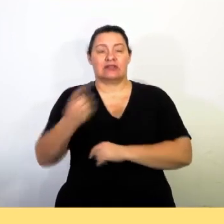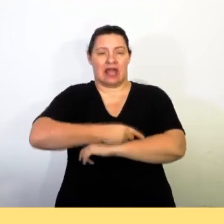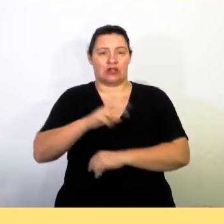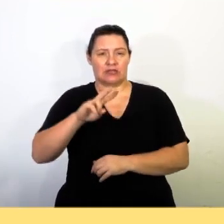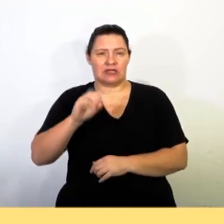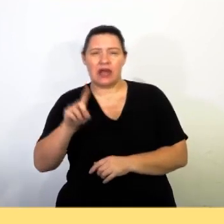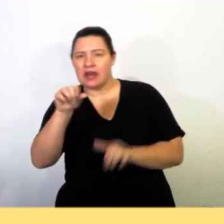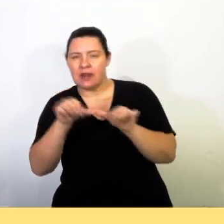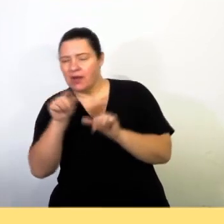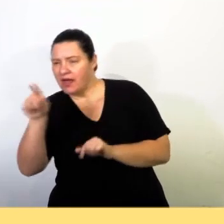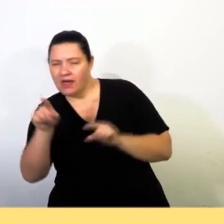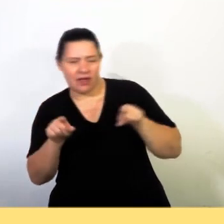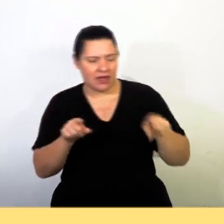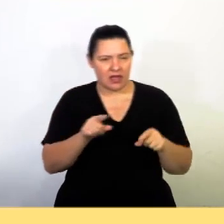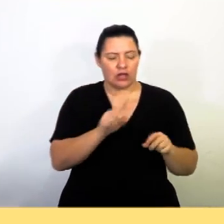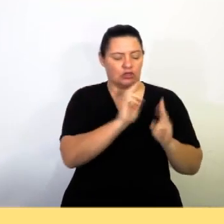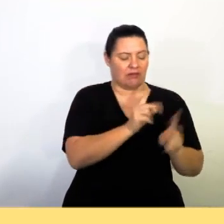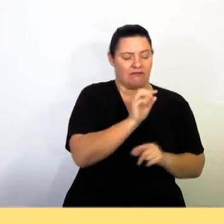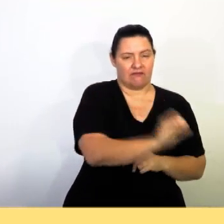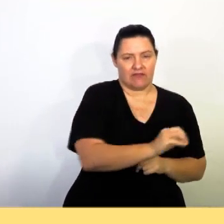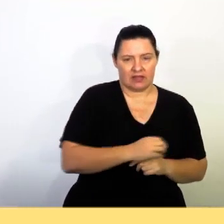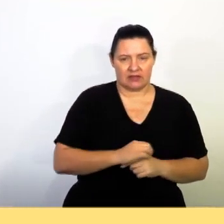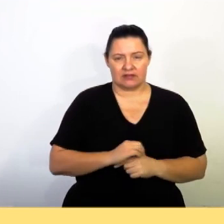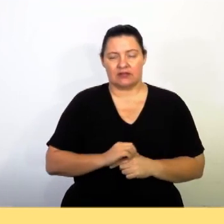be 20. The number is going to